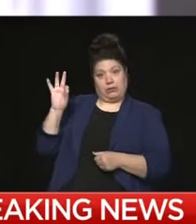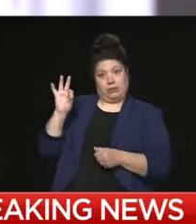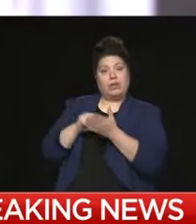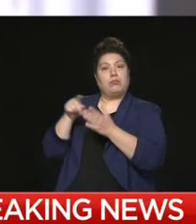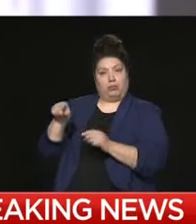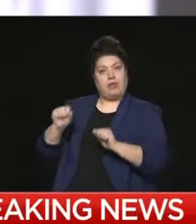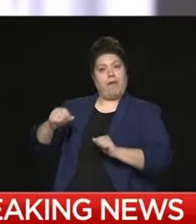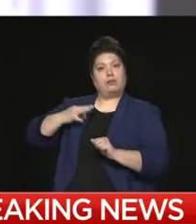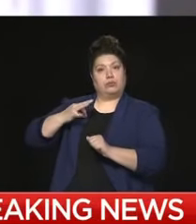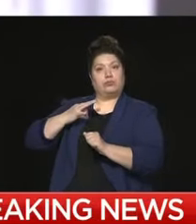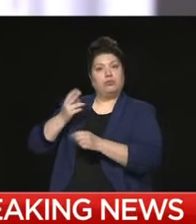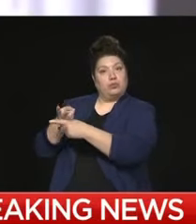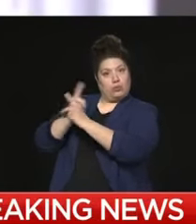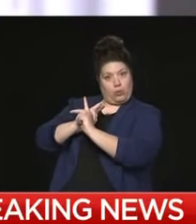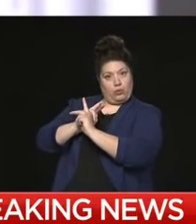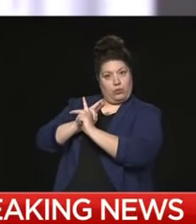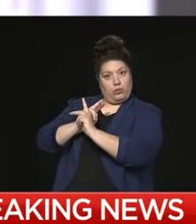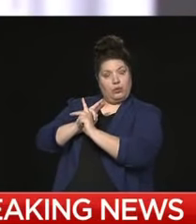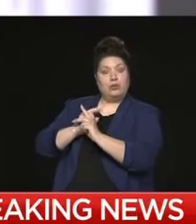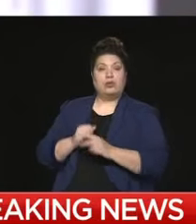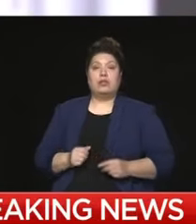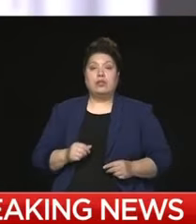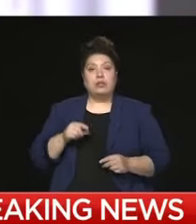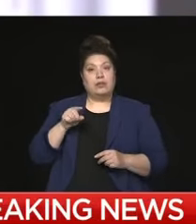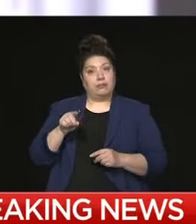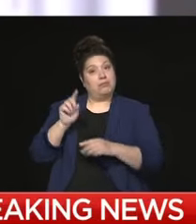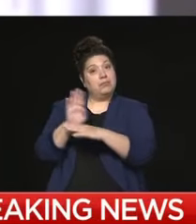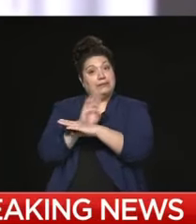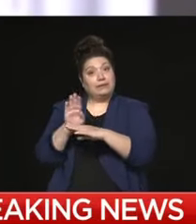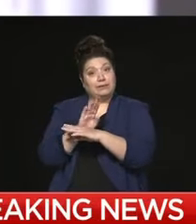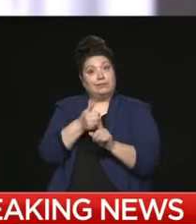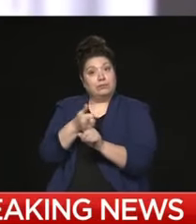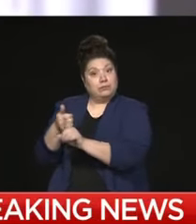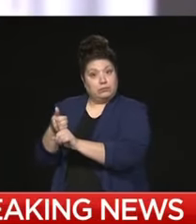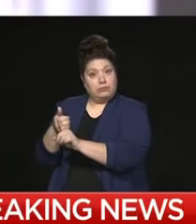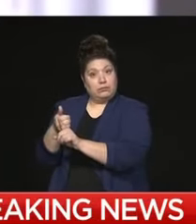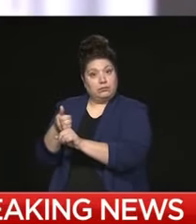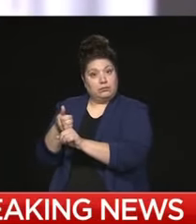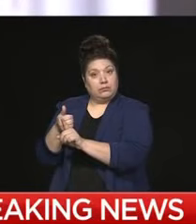loan through the CEBA. That's businesses who